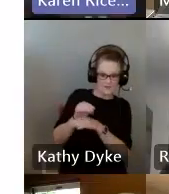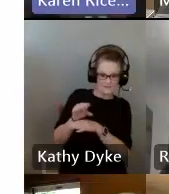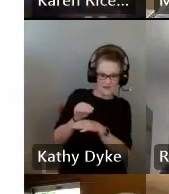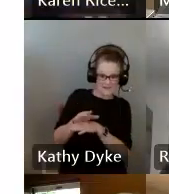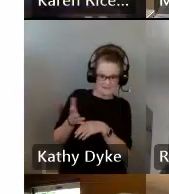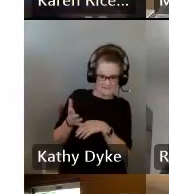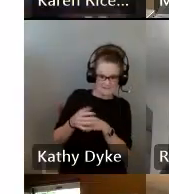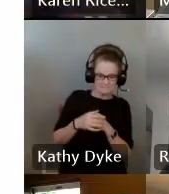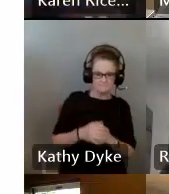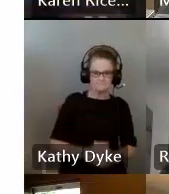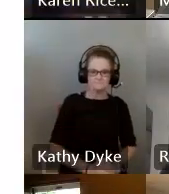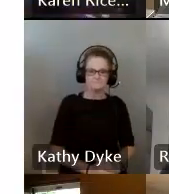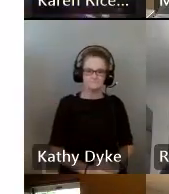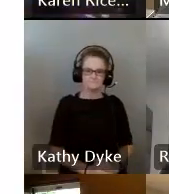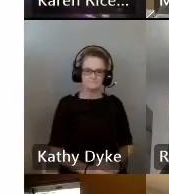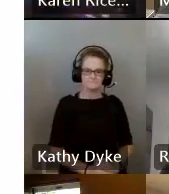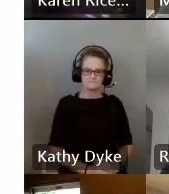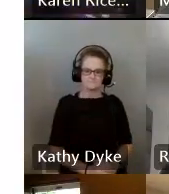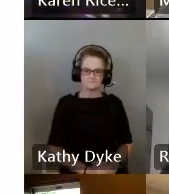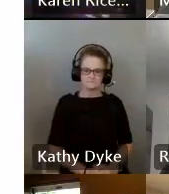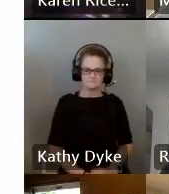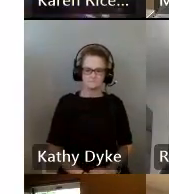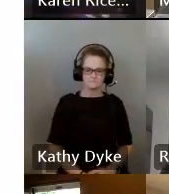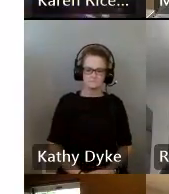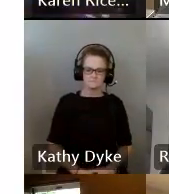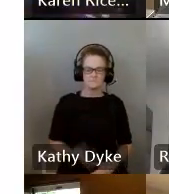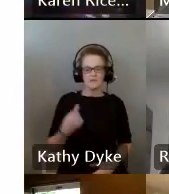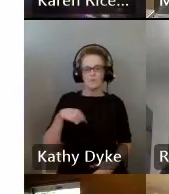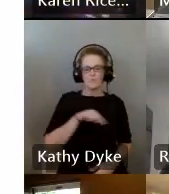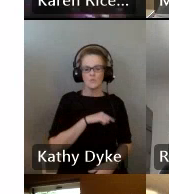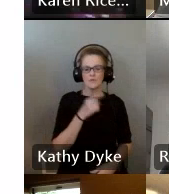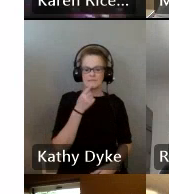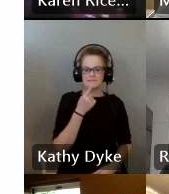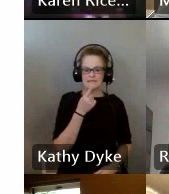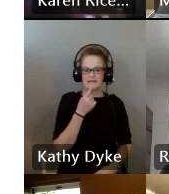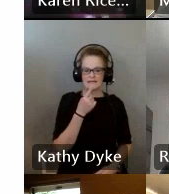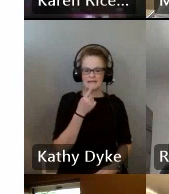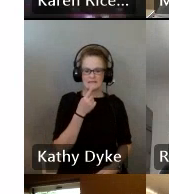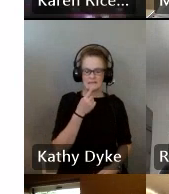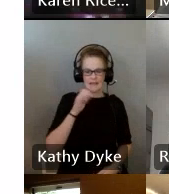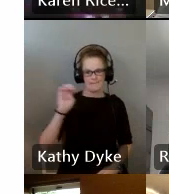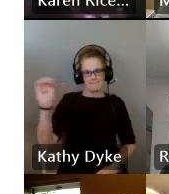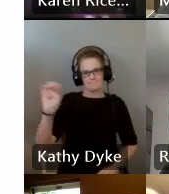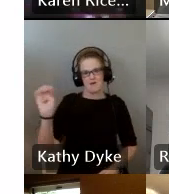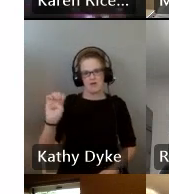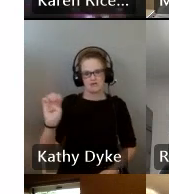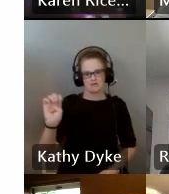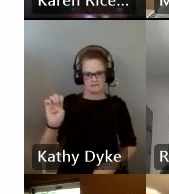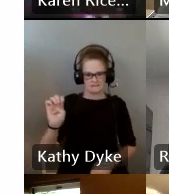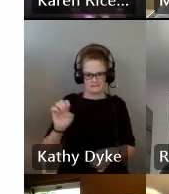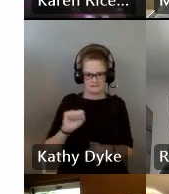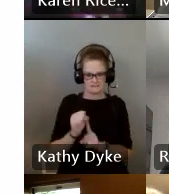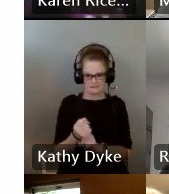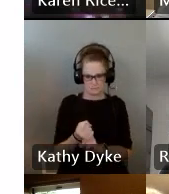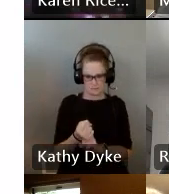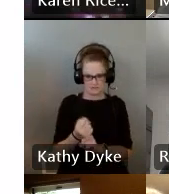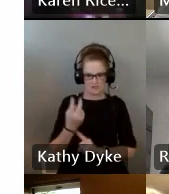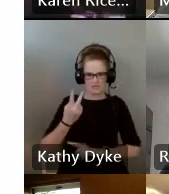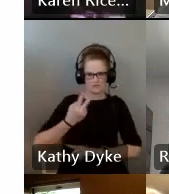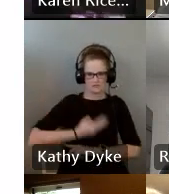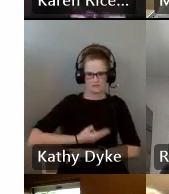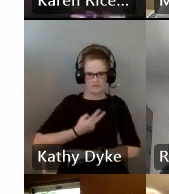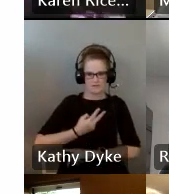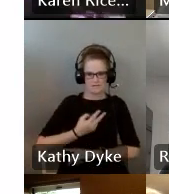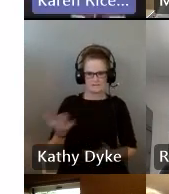Absolutely. We generally advise that it's an emergency and 2 days